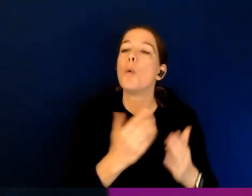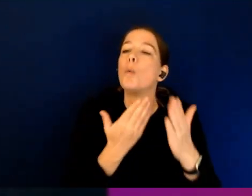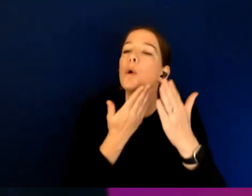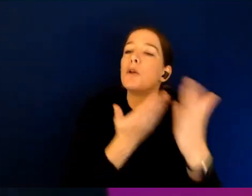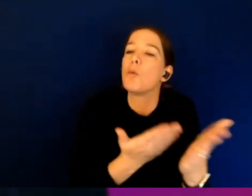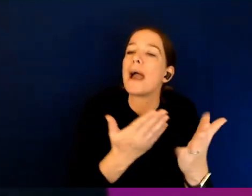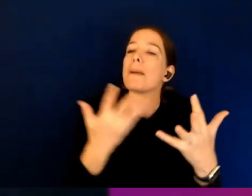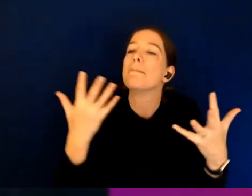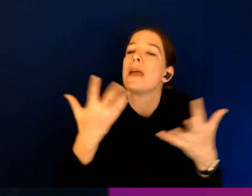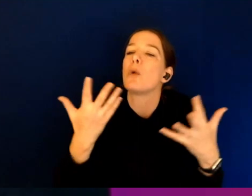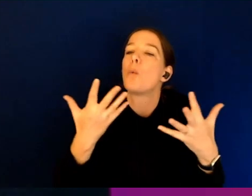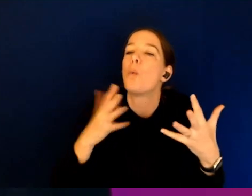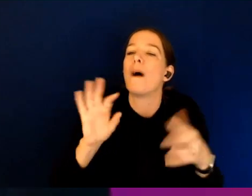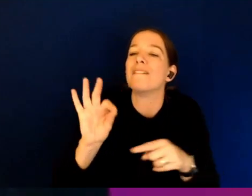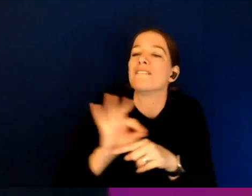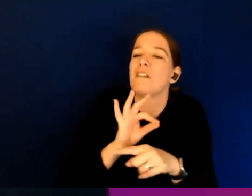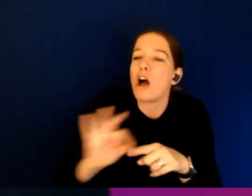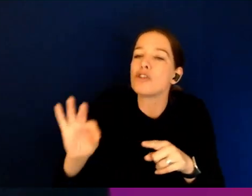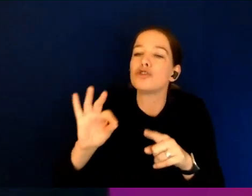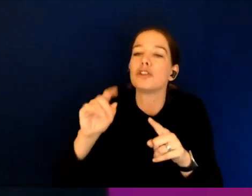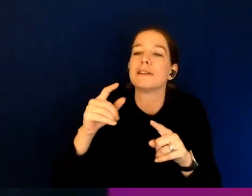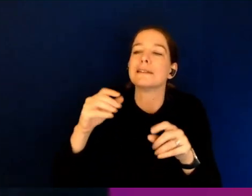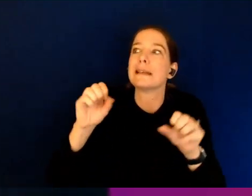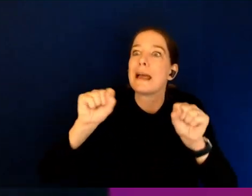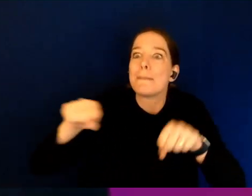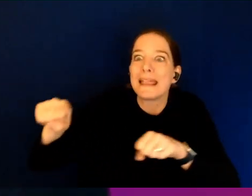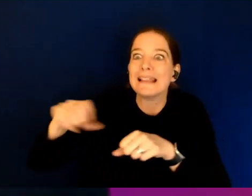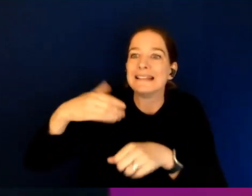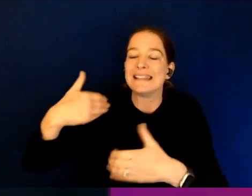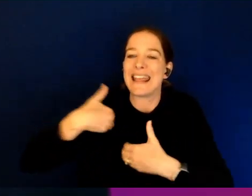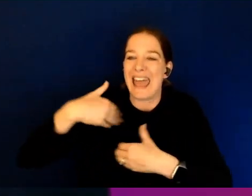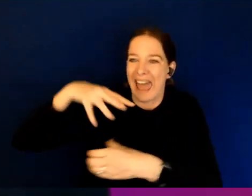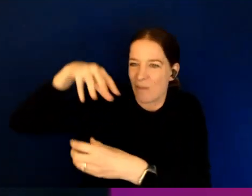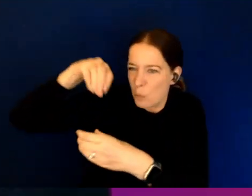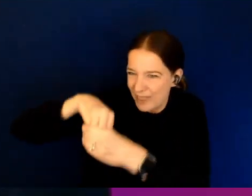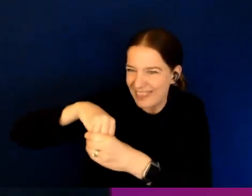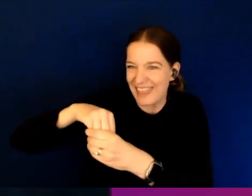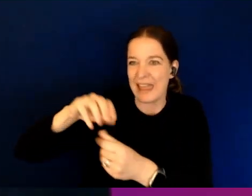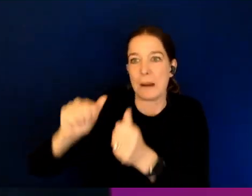fit the functionality of most password managers.